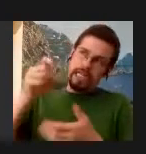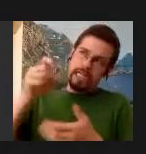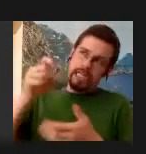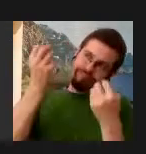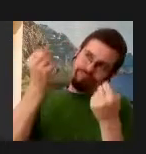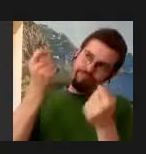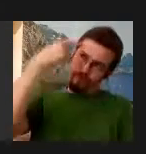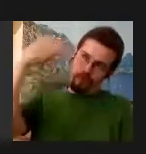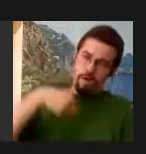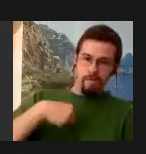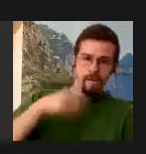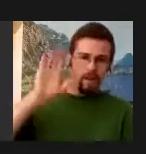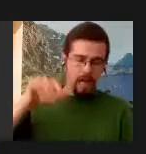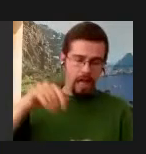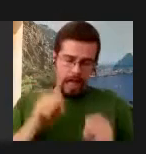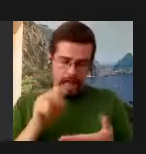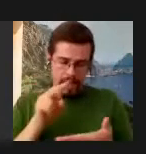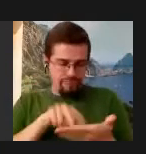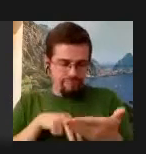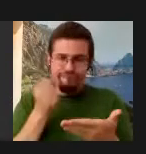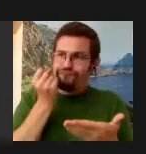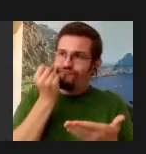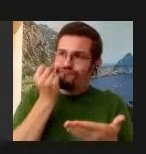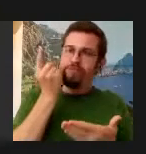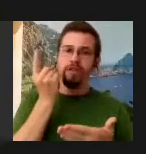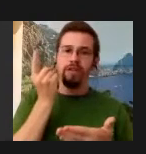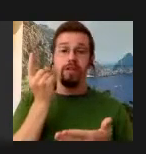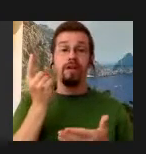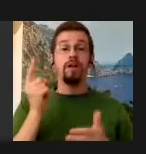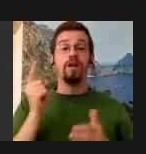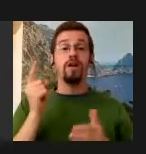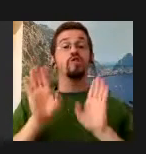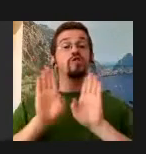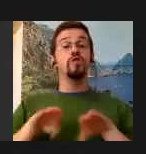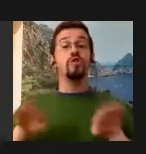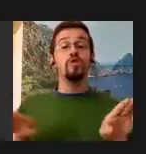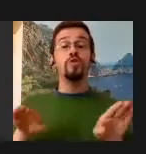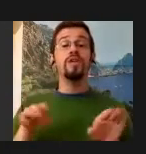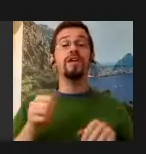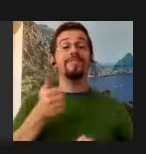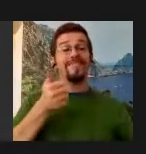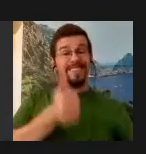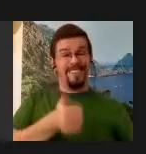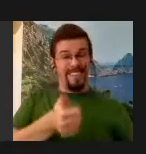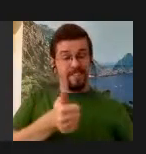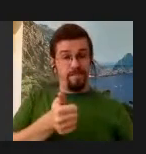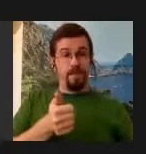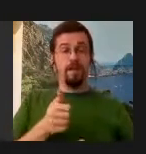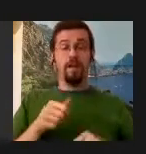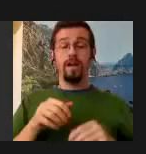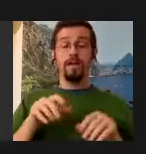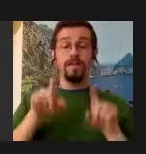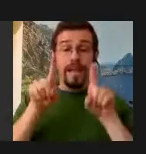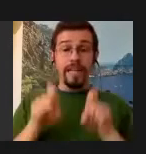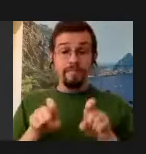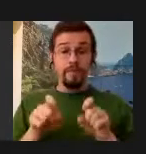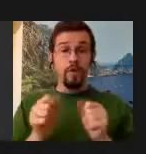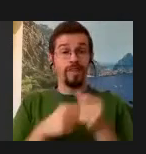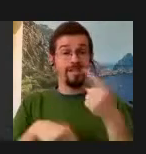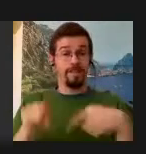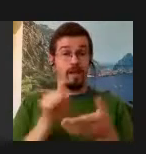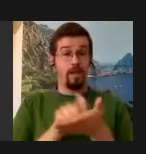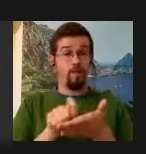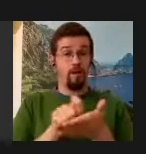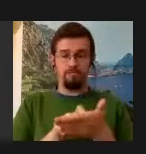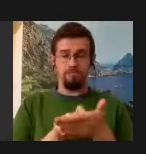We can understand the writings. And so they could make the exams alone using sign writing. And so they had very, very